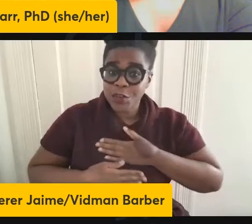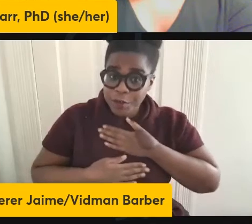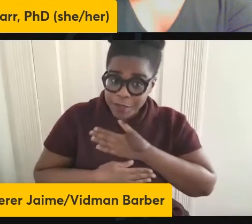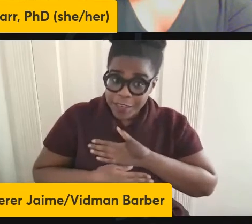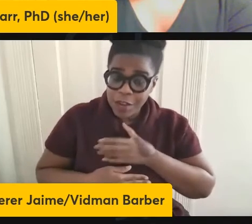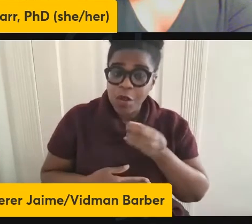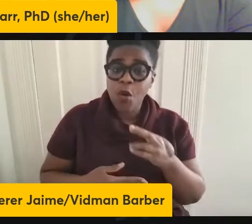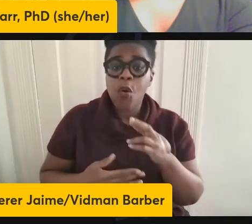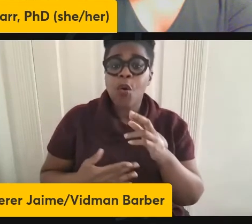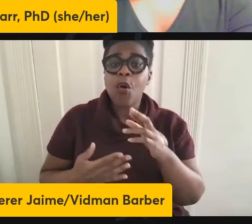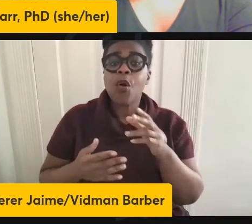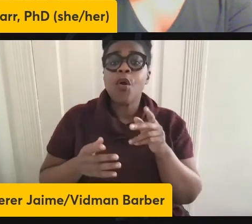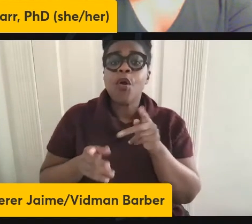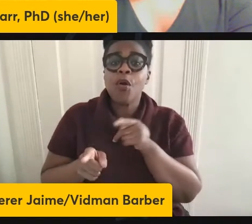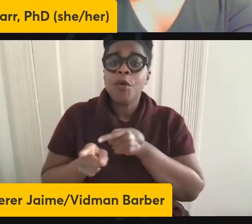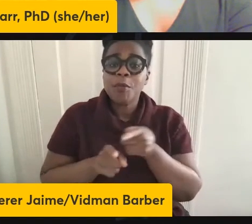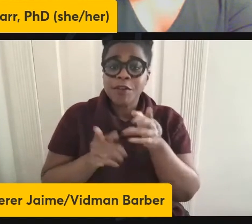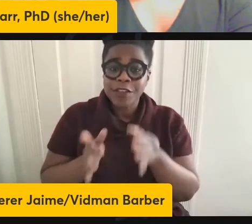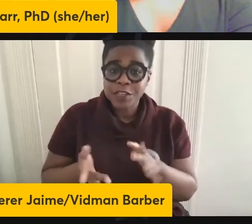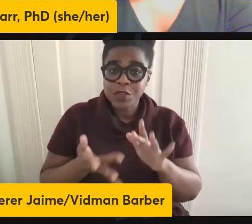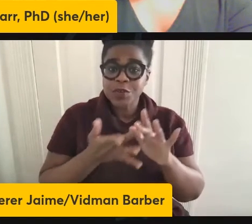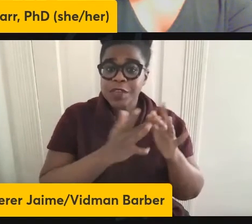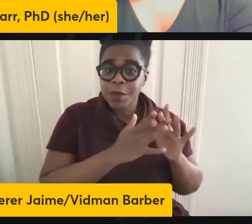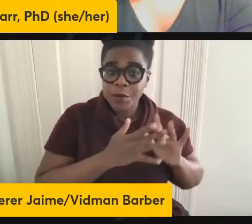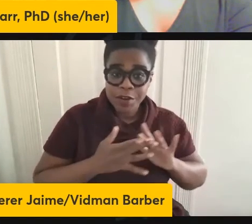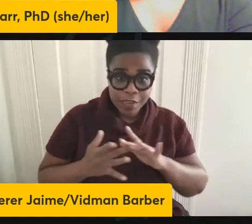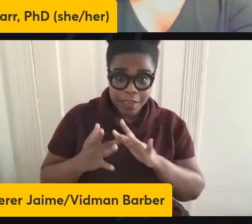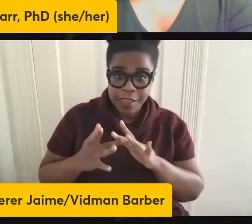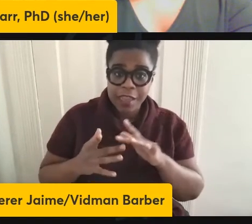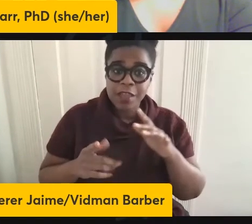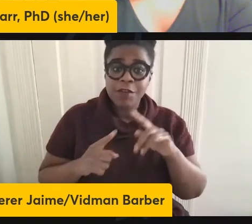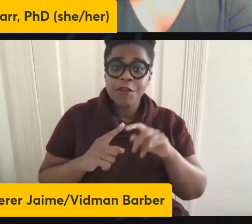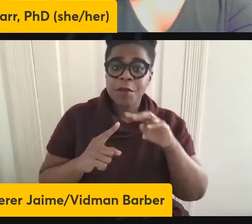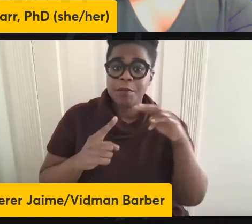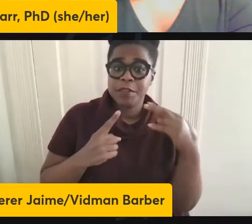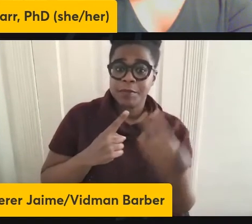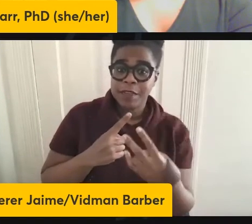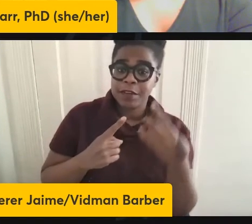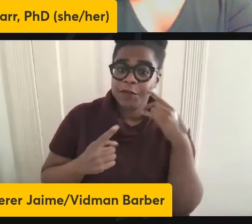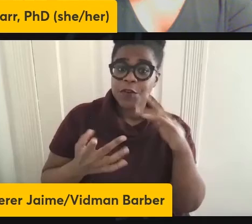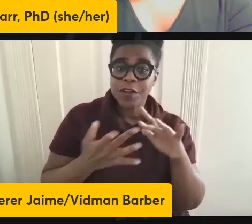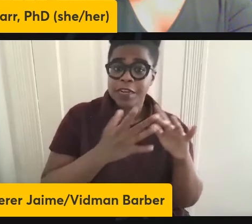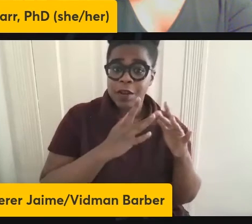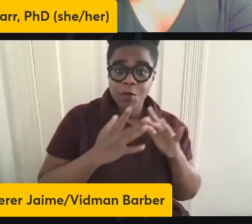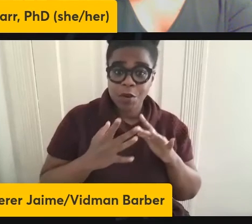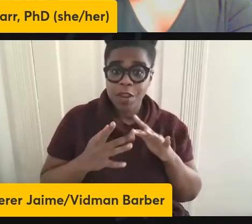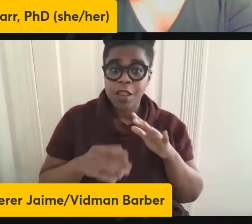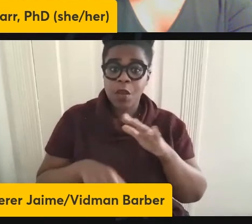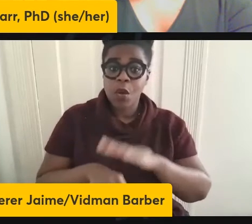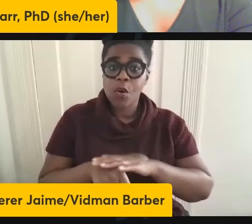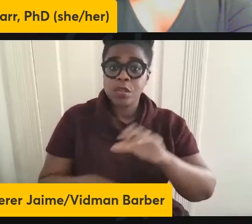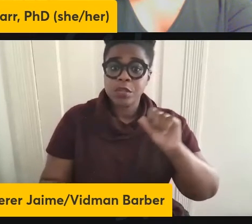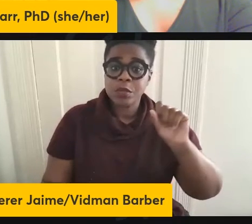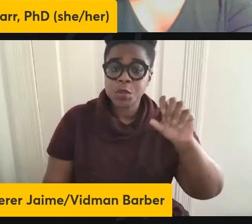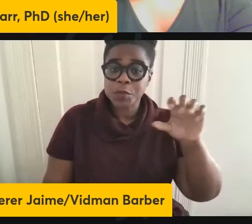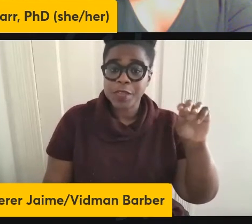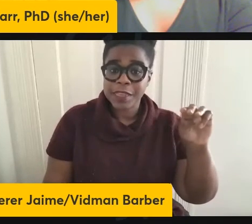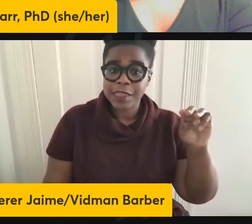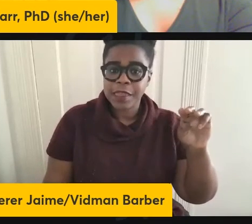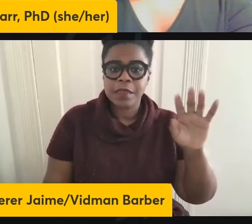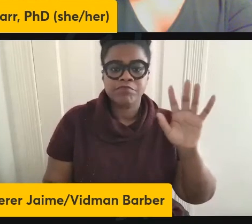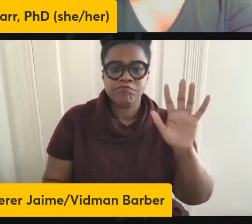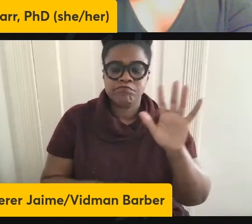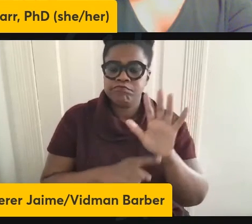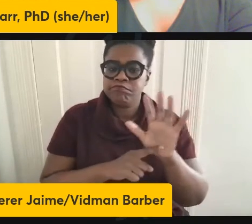professional networking. And so I think from the perspective of networking, social media can be a great